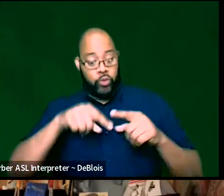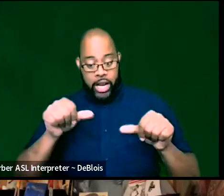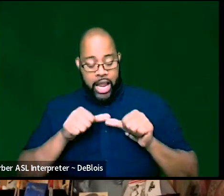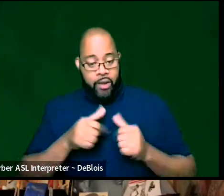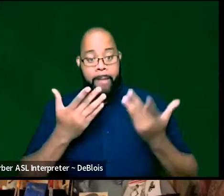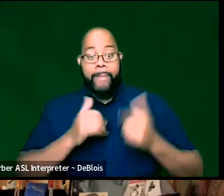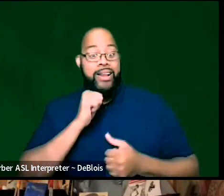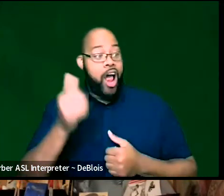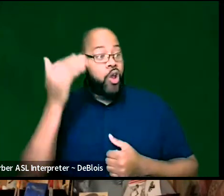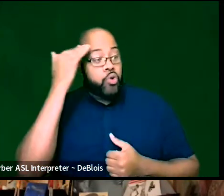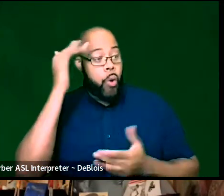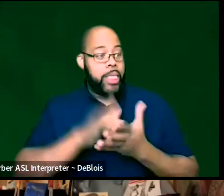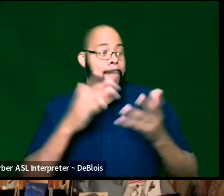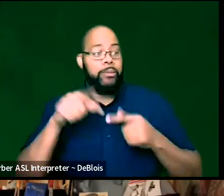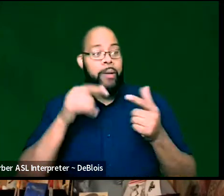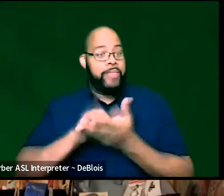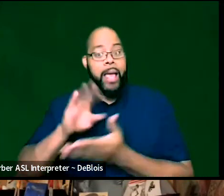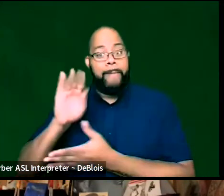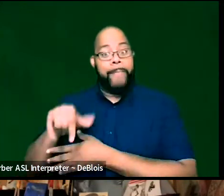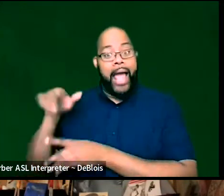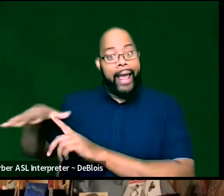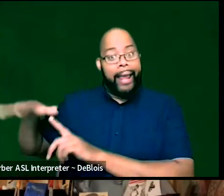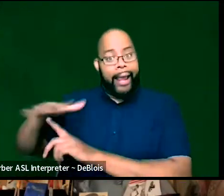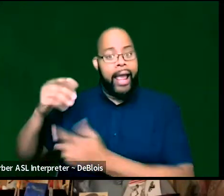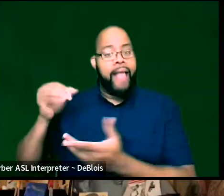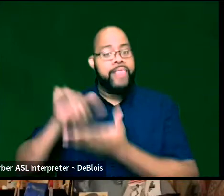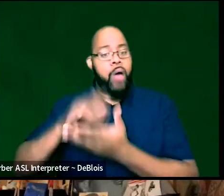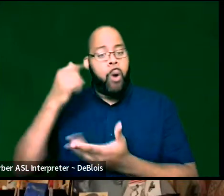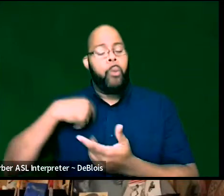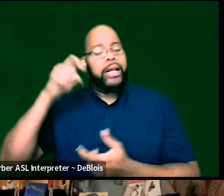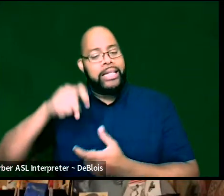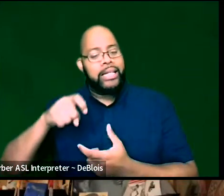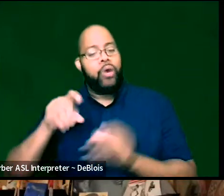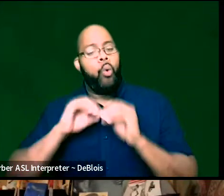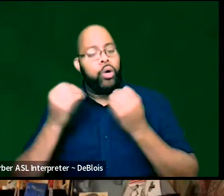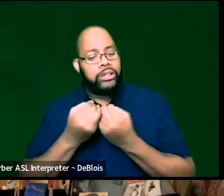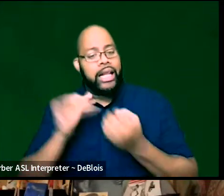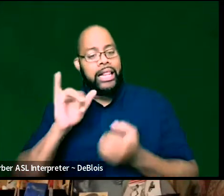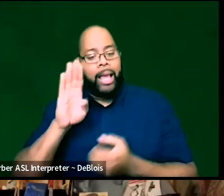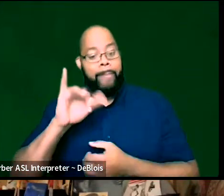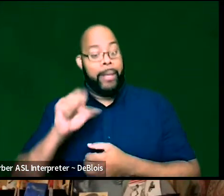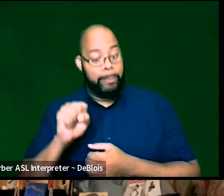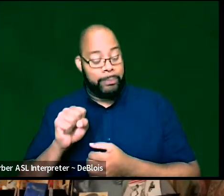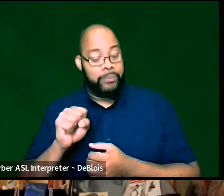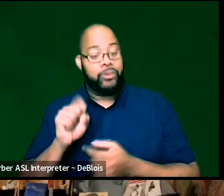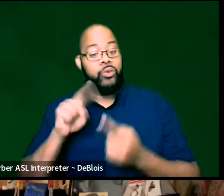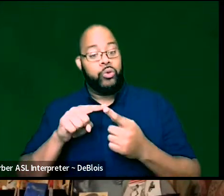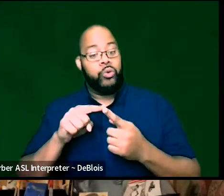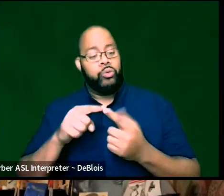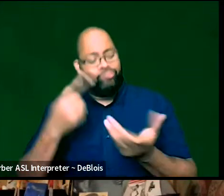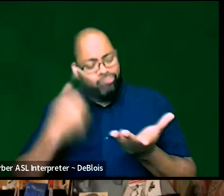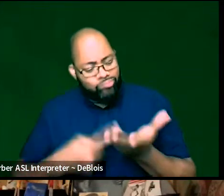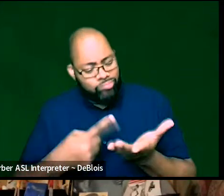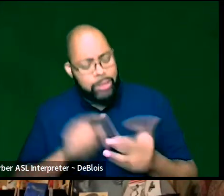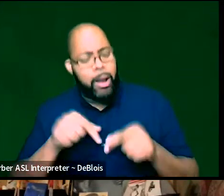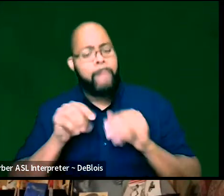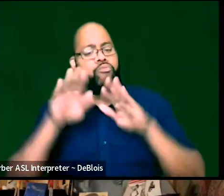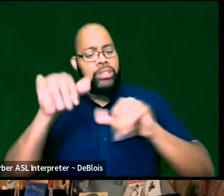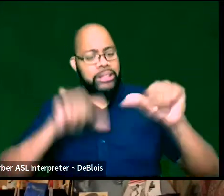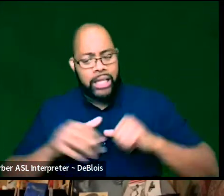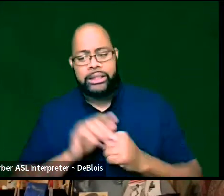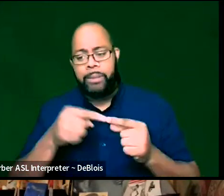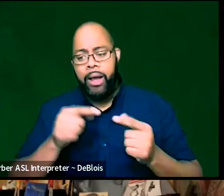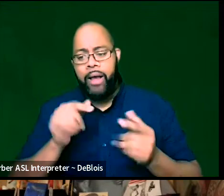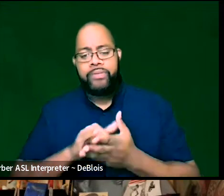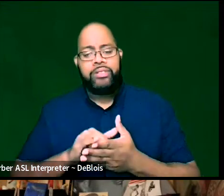and may not know that much about the Chesapeake Bay. And that's why we need organizations like BIMS to talk about marine science,